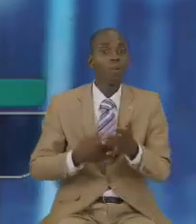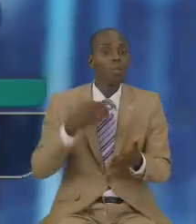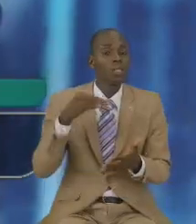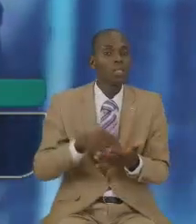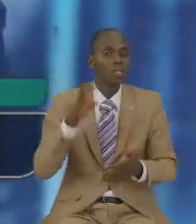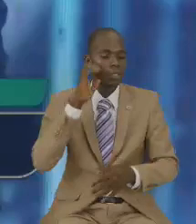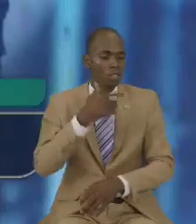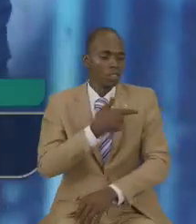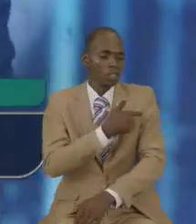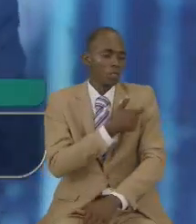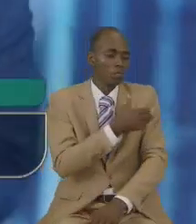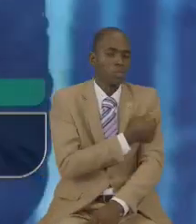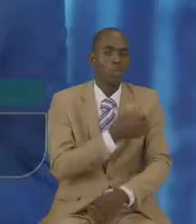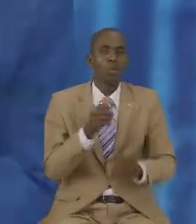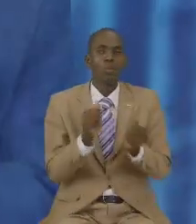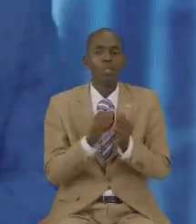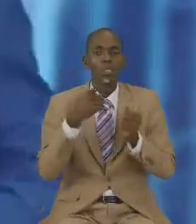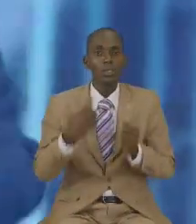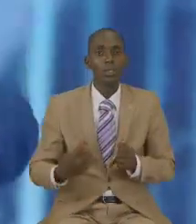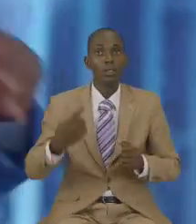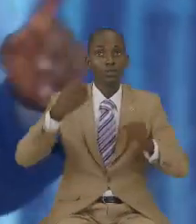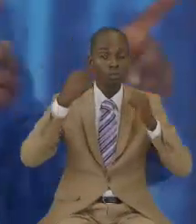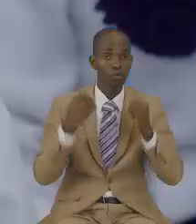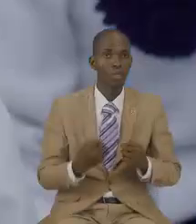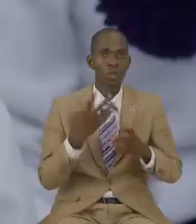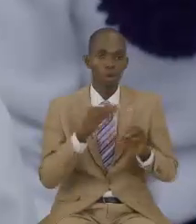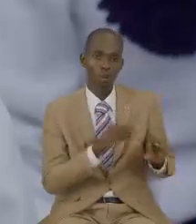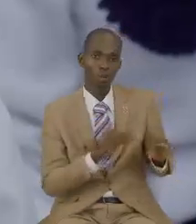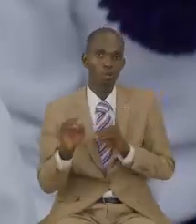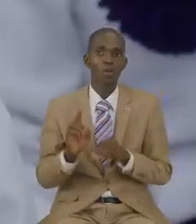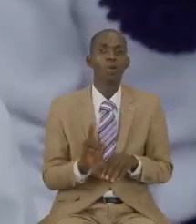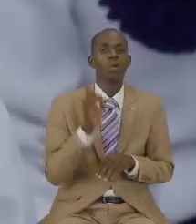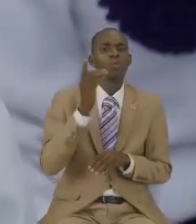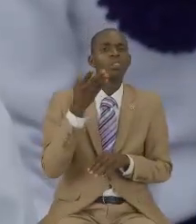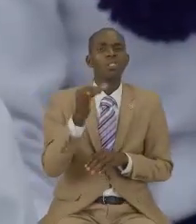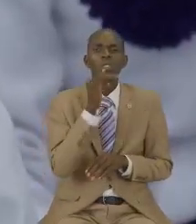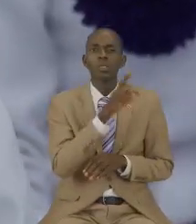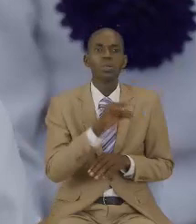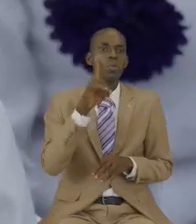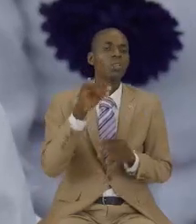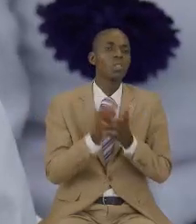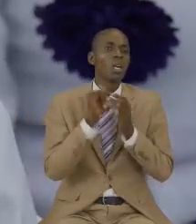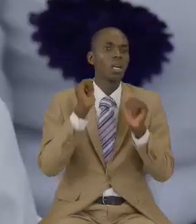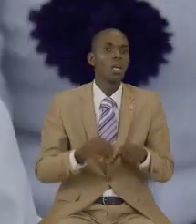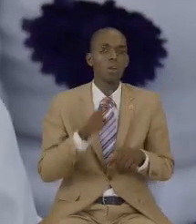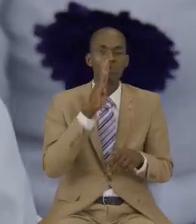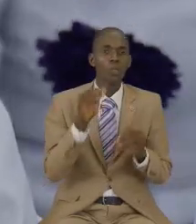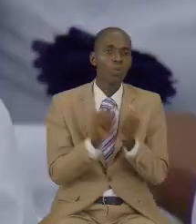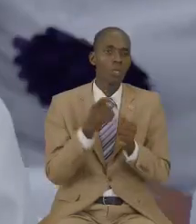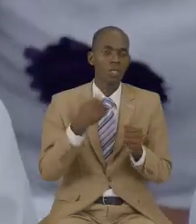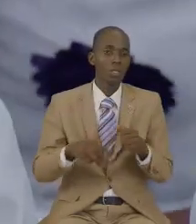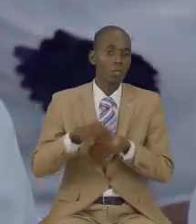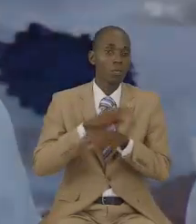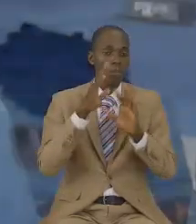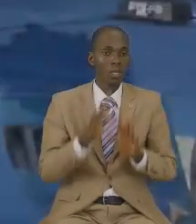you with the mind of moving on. There's nobody who can be with the Master and remain